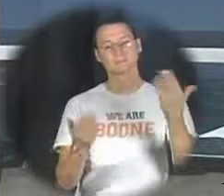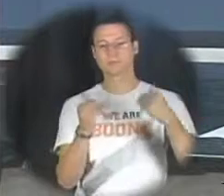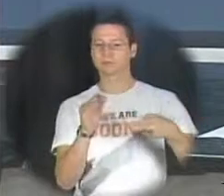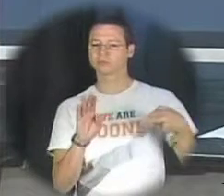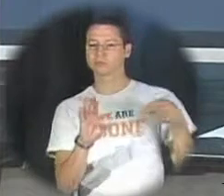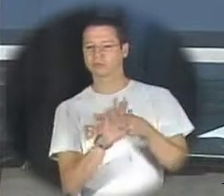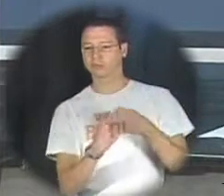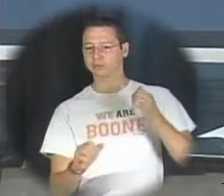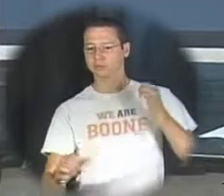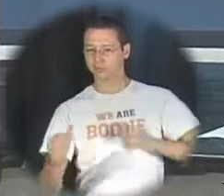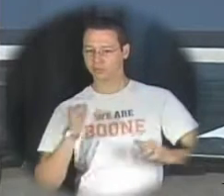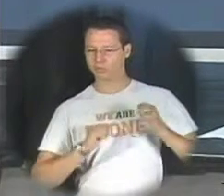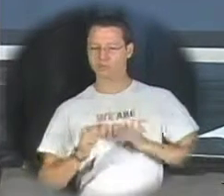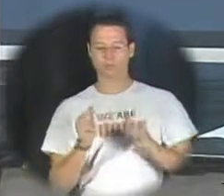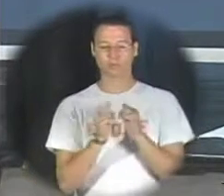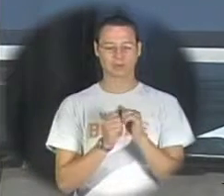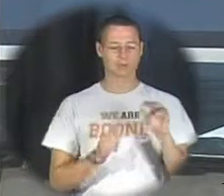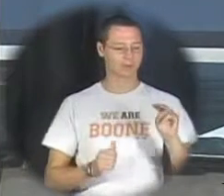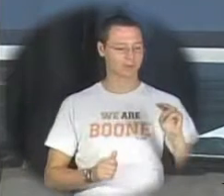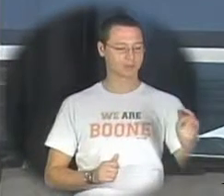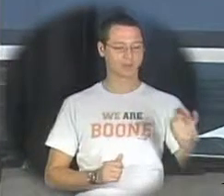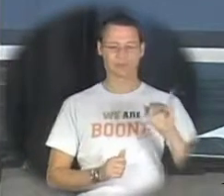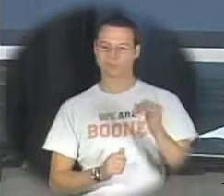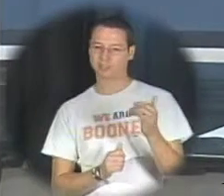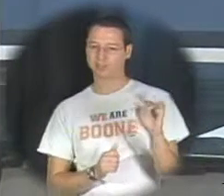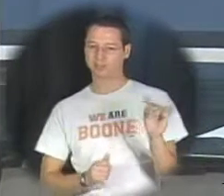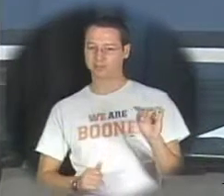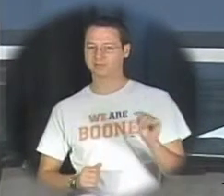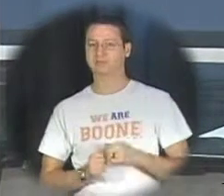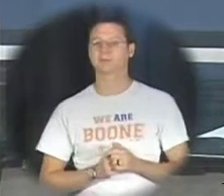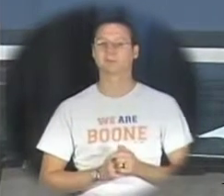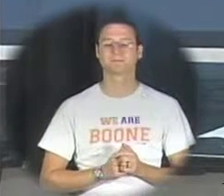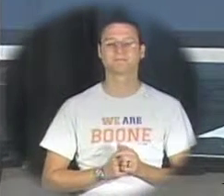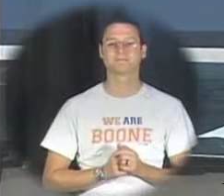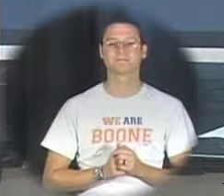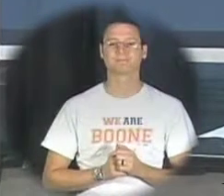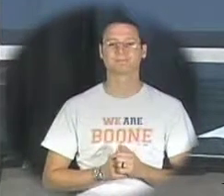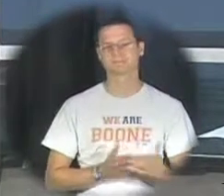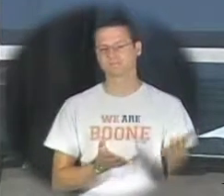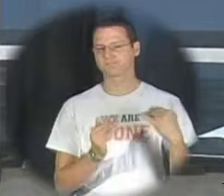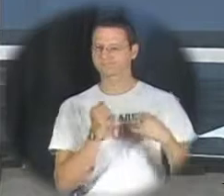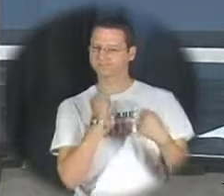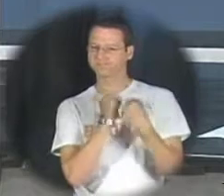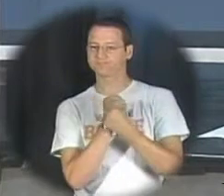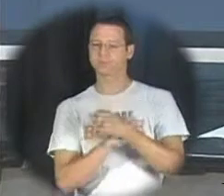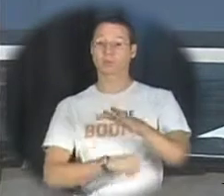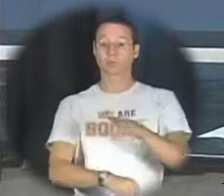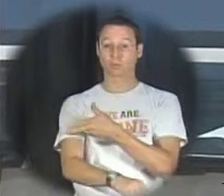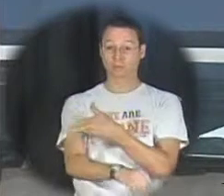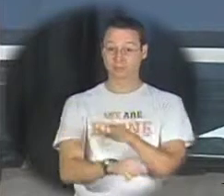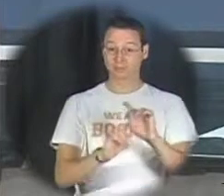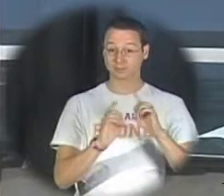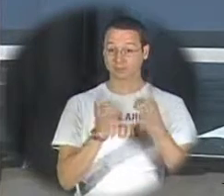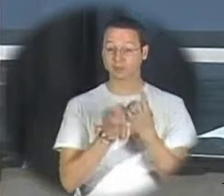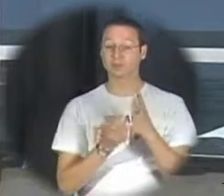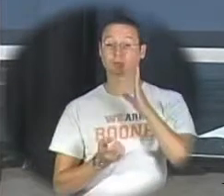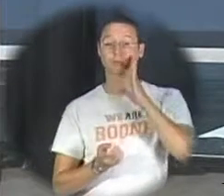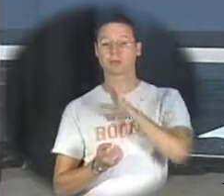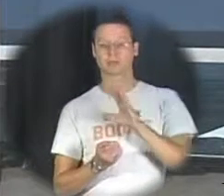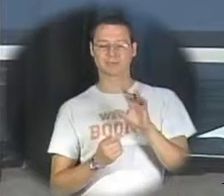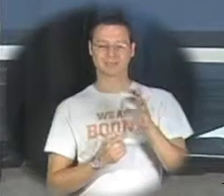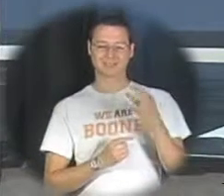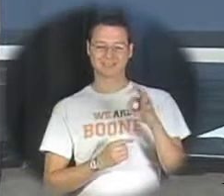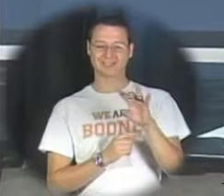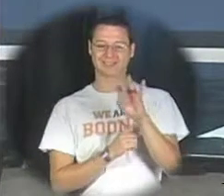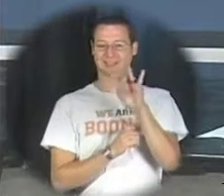Michael Mendina and Jackie Thomas in this year's annual variety show. Come support the Boone Chorus Department as they do their 80s